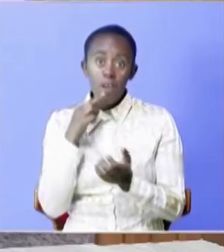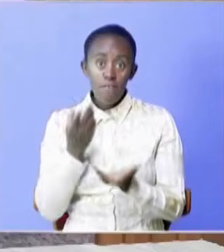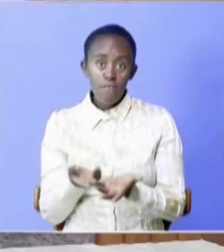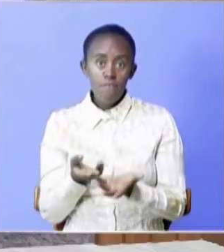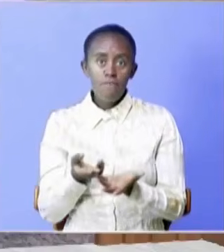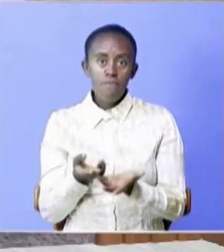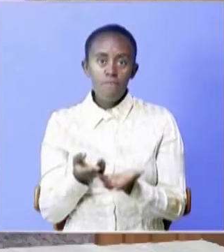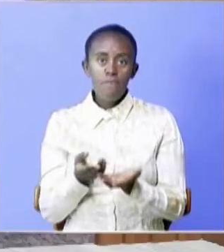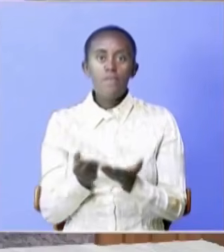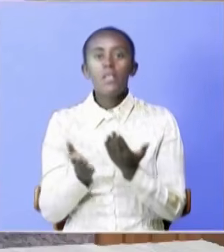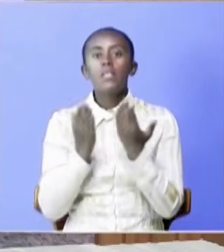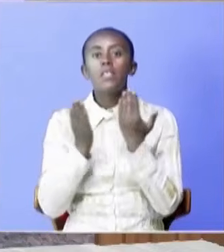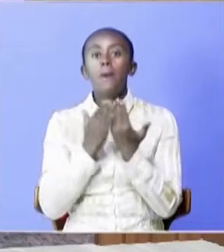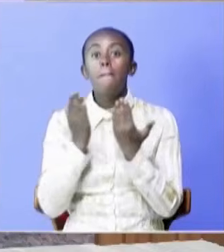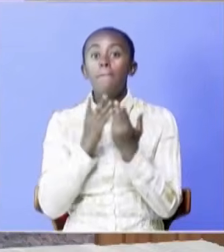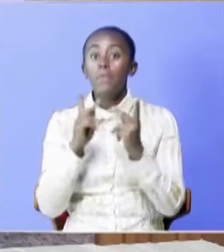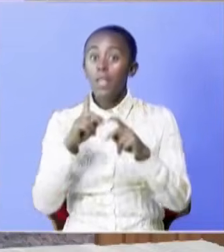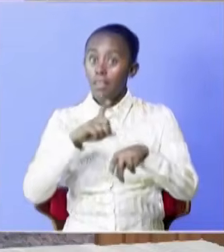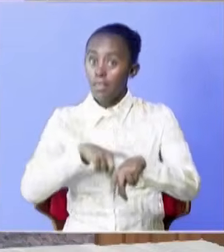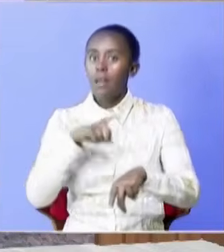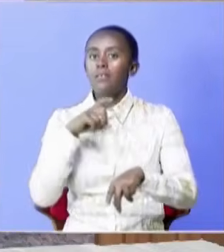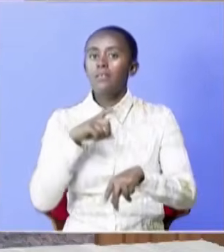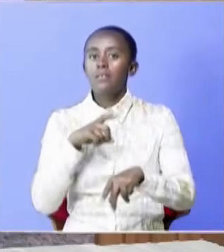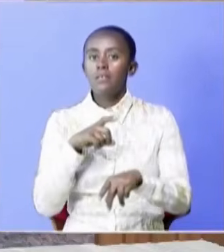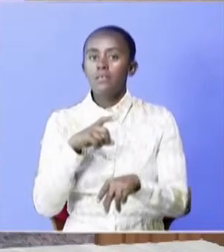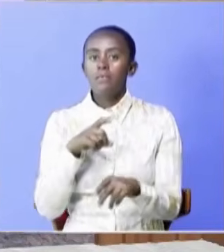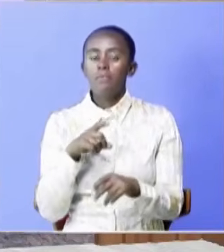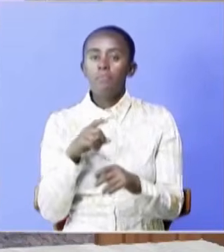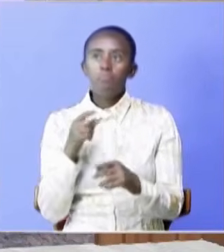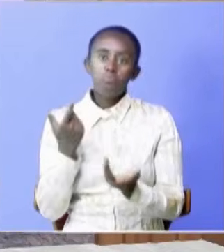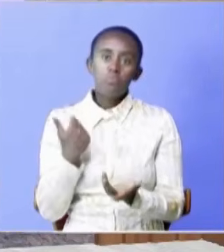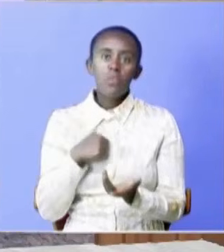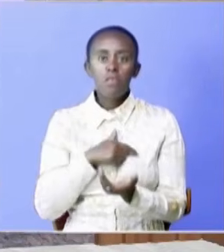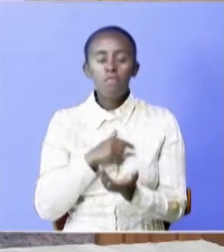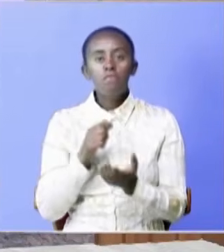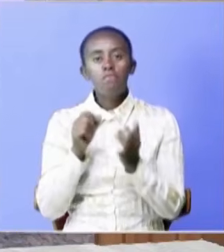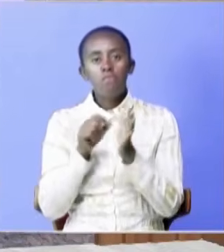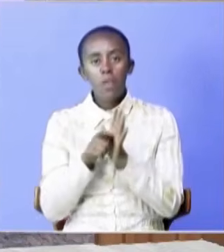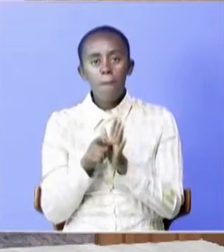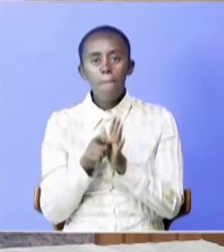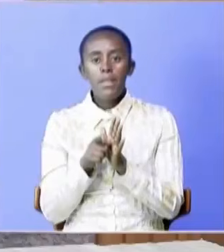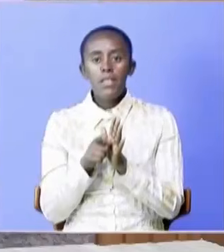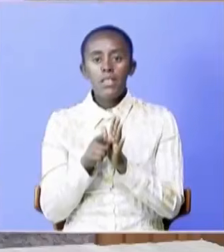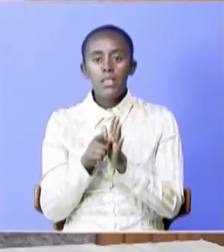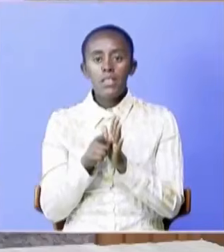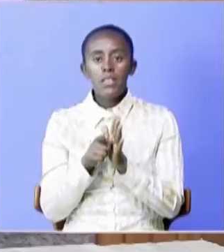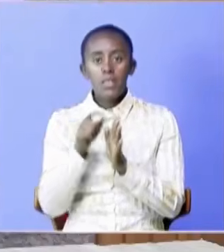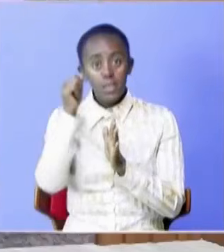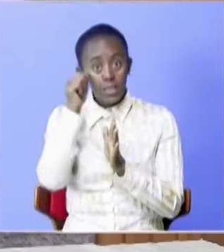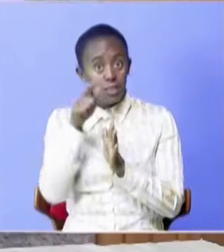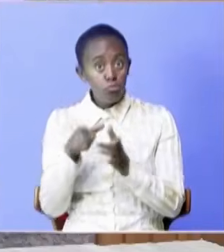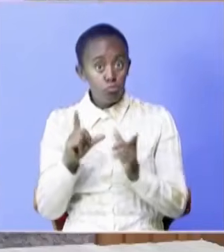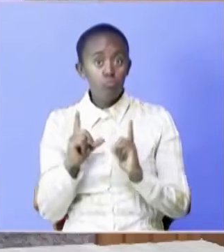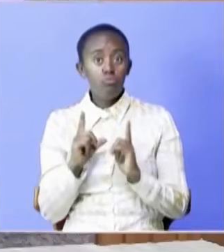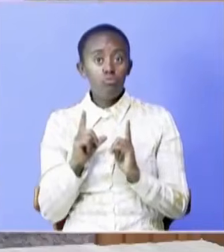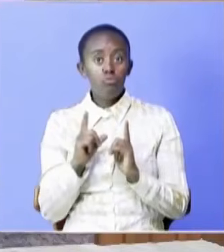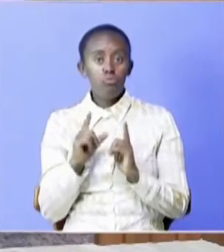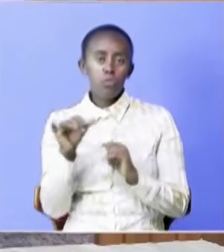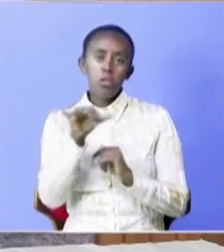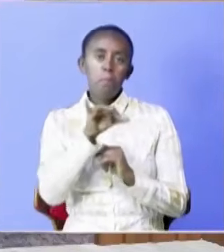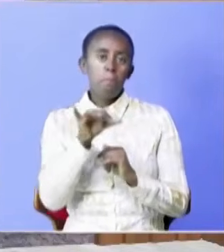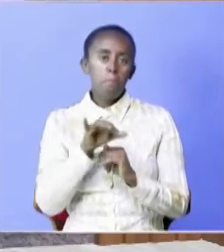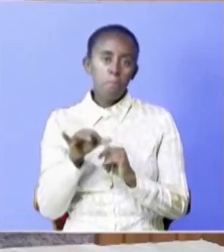when it comes to the simple present tense. If we have, for example, he here, it will be the